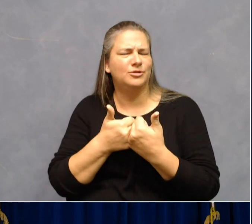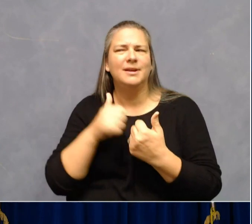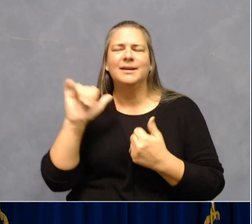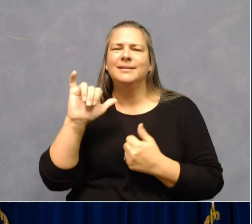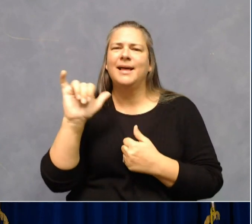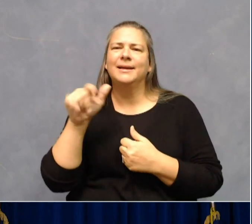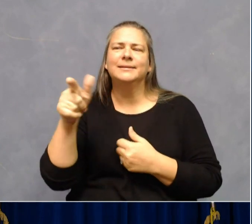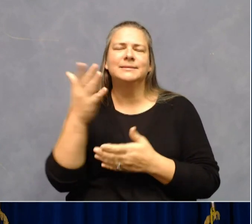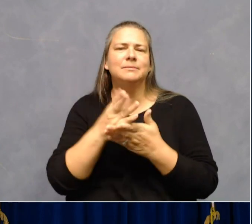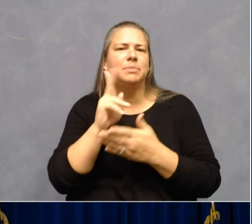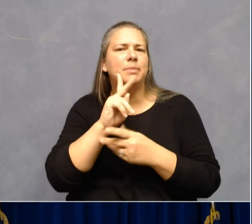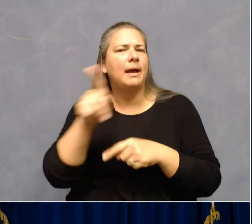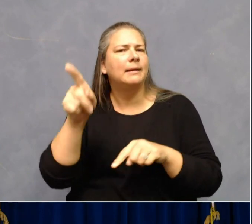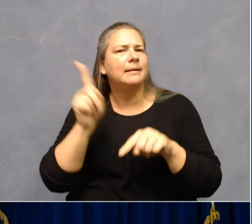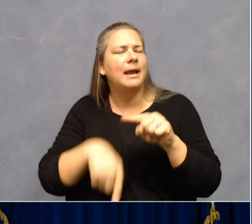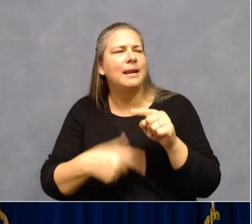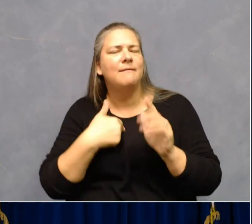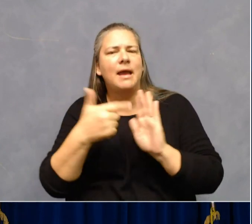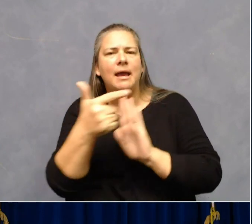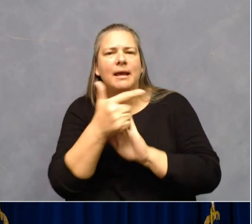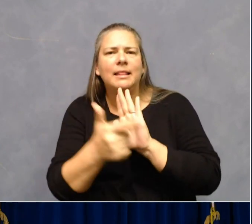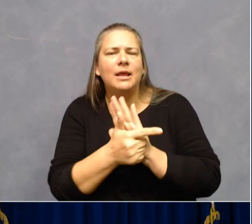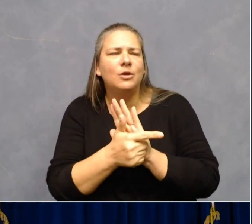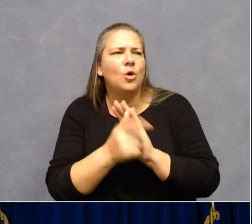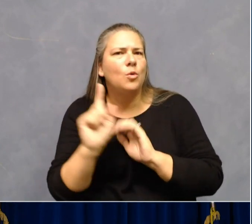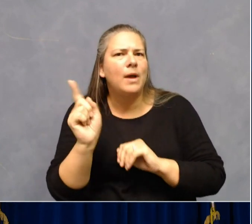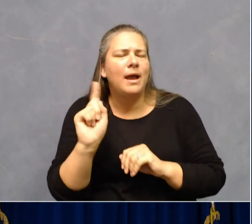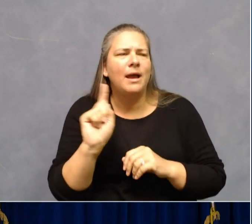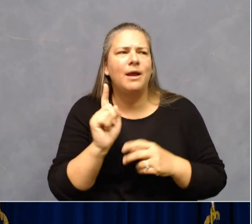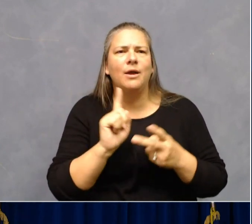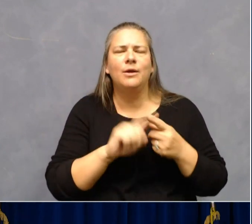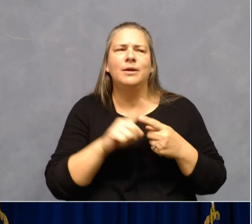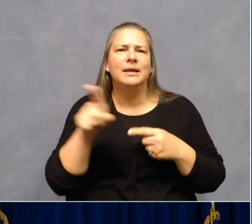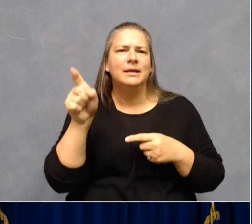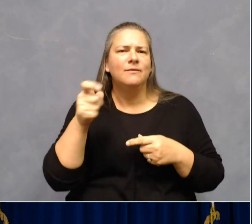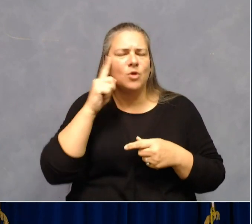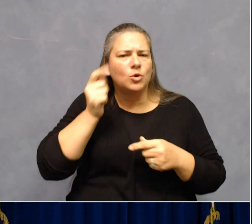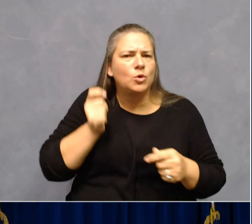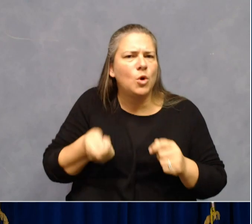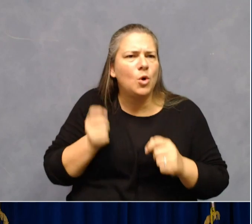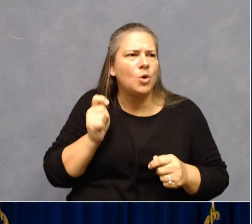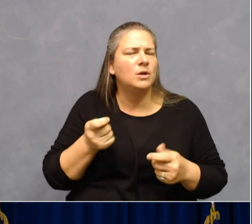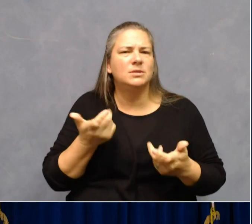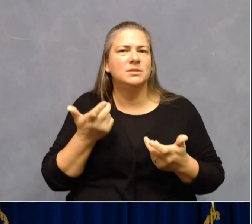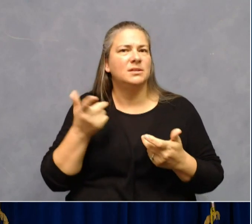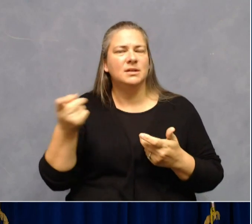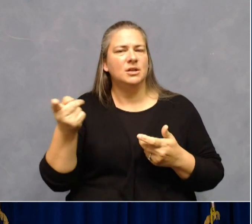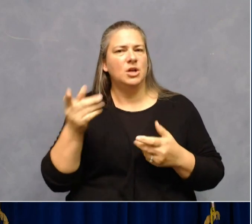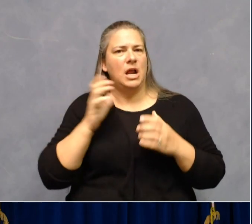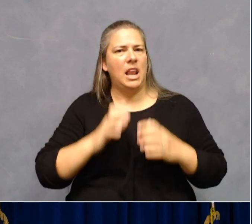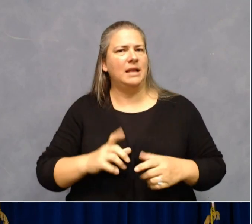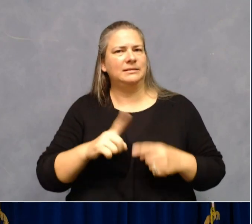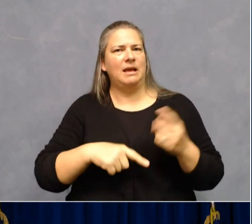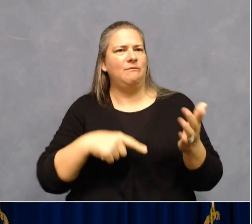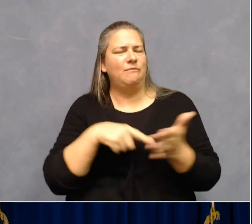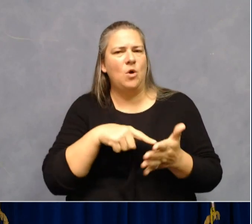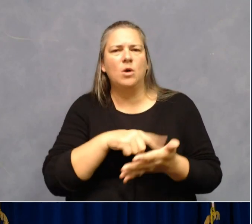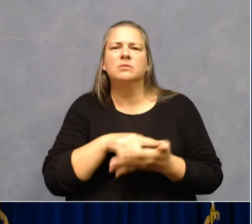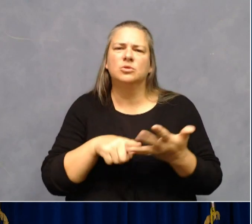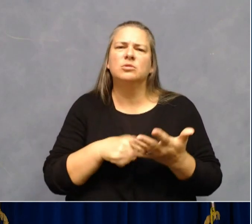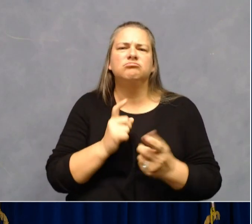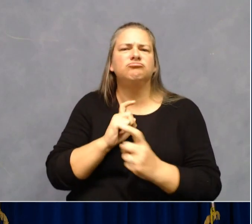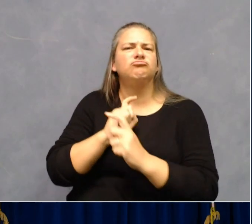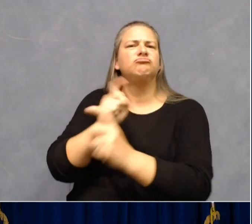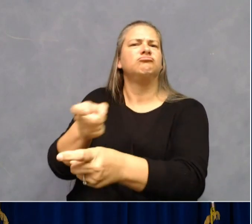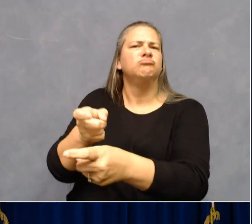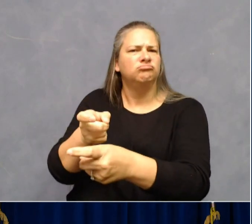counsel, the courts, and health considerations for disadvantaged clients. So I want to thank Chief Regional Circuit Judge